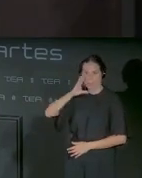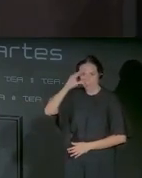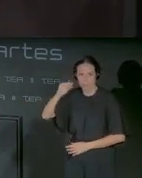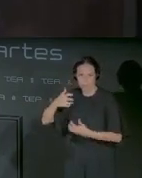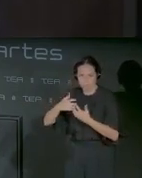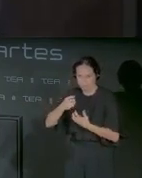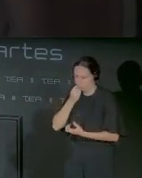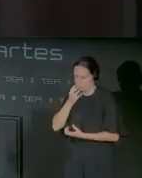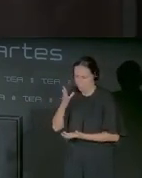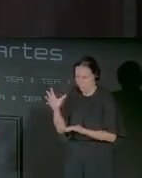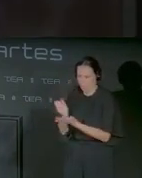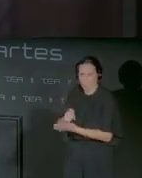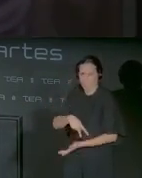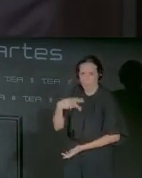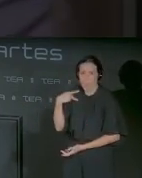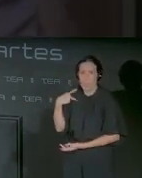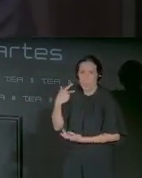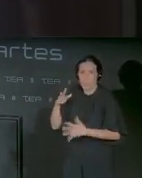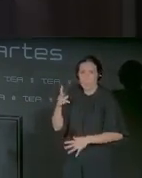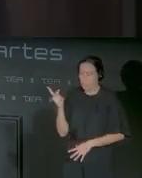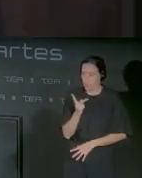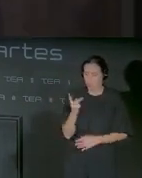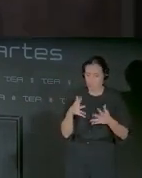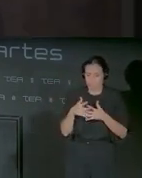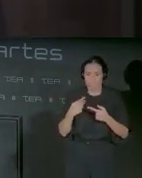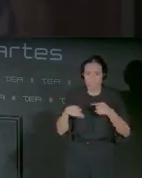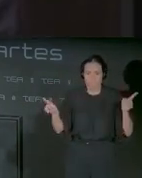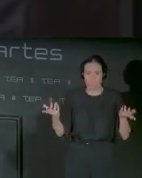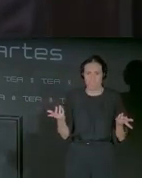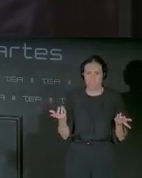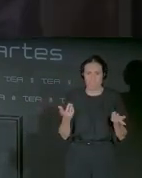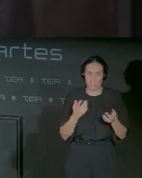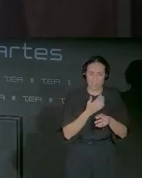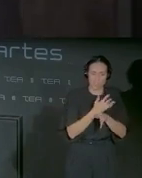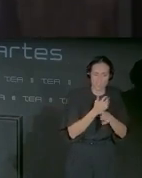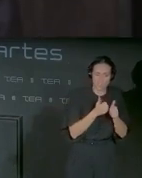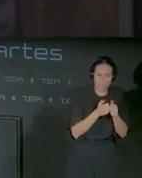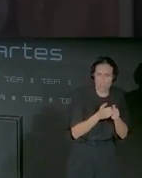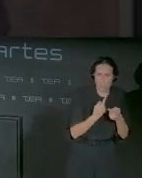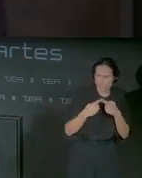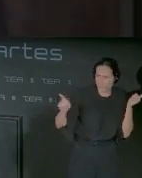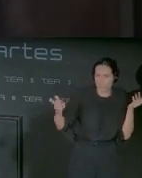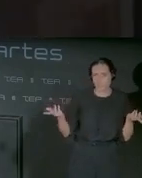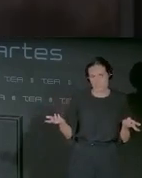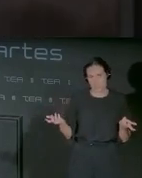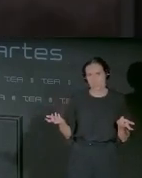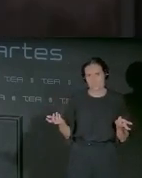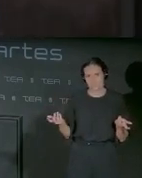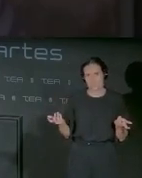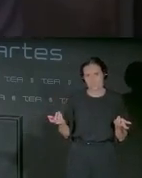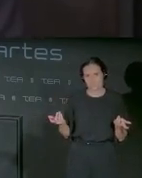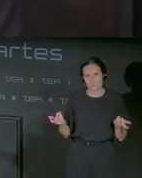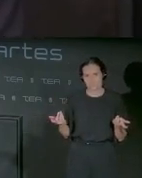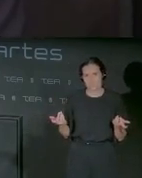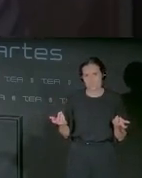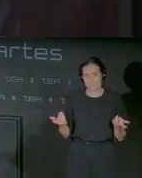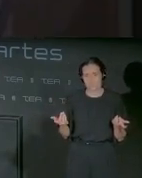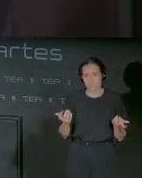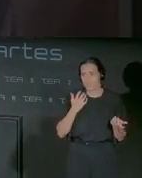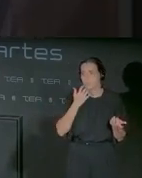those structures. For instance, at least if we want to compare with the movies, when we have everything, then we maybe can do that